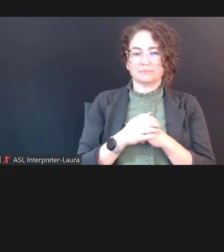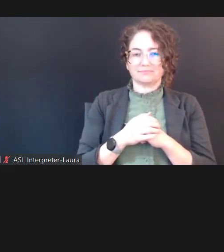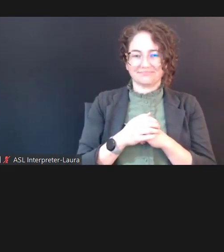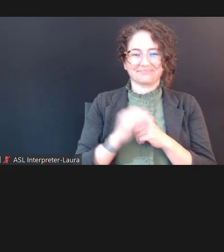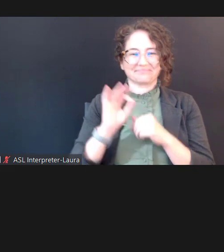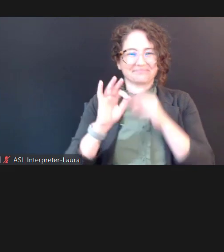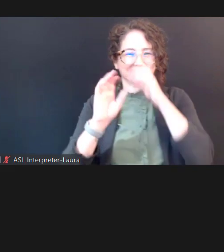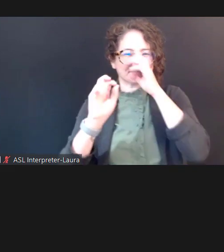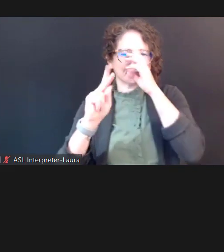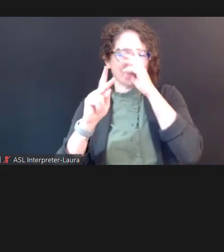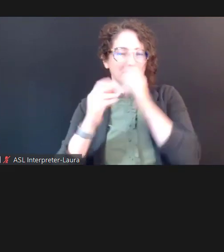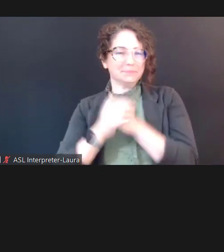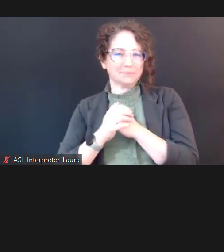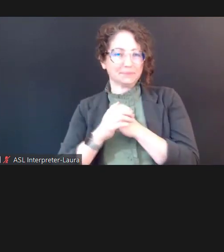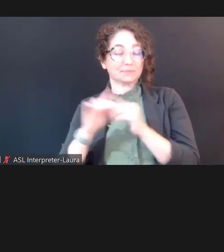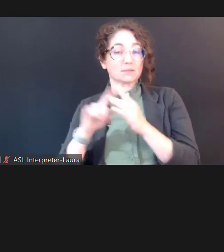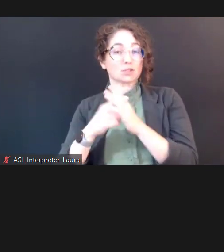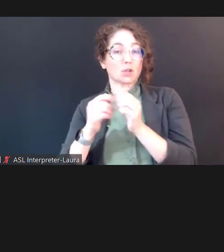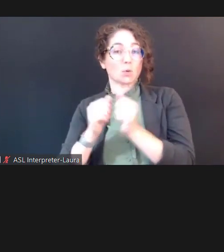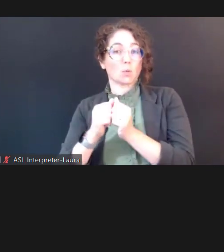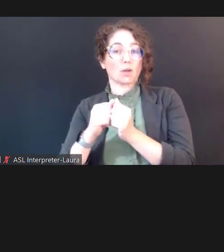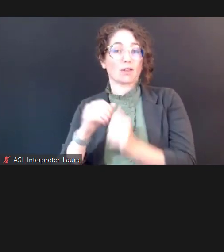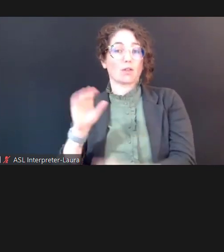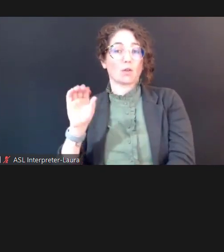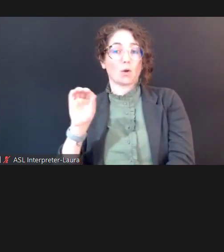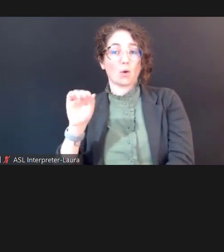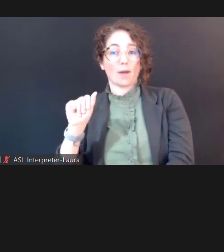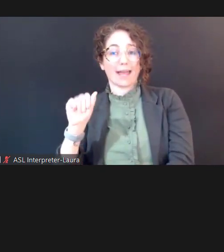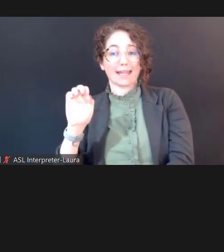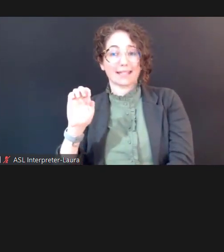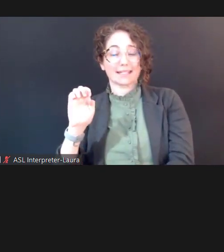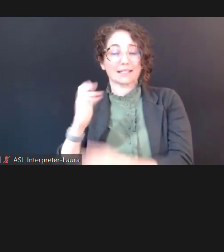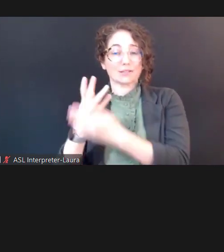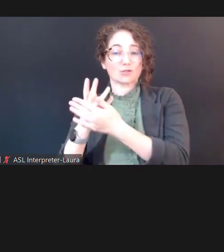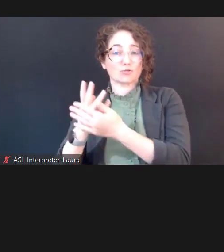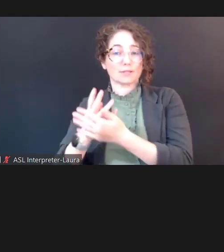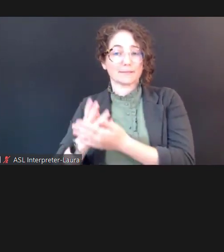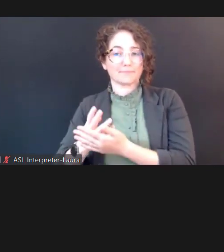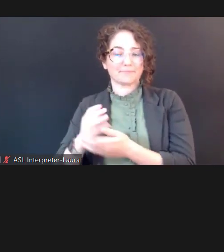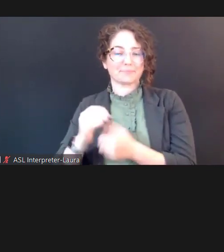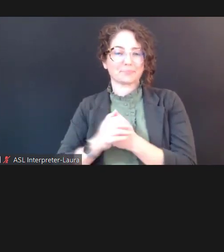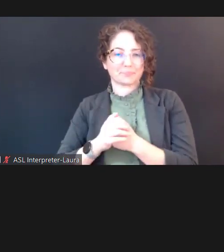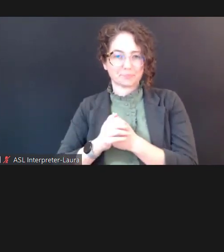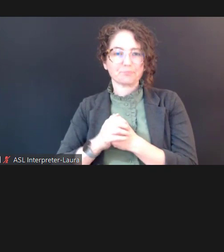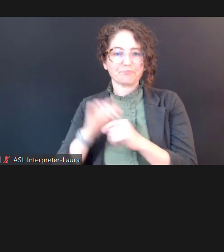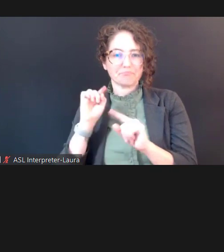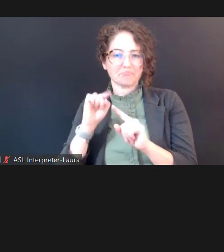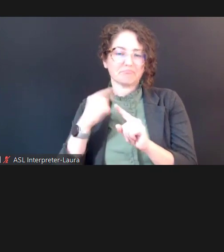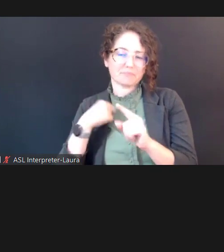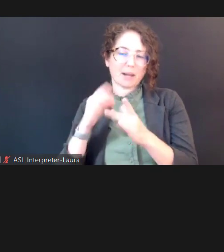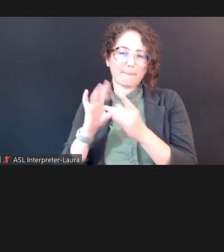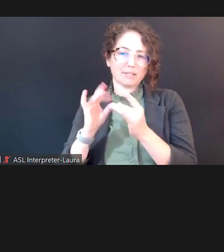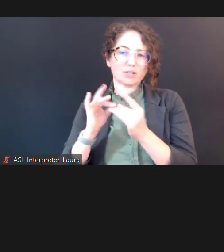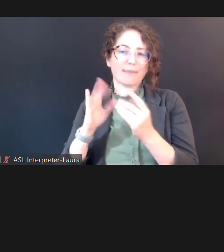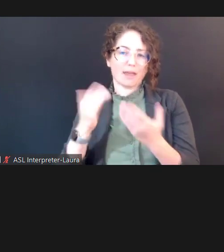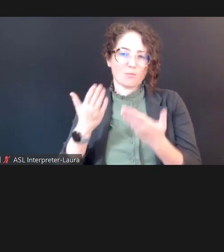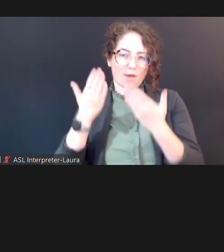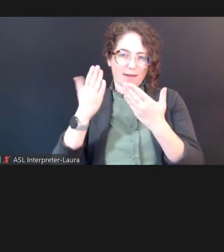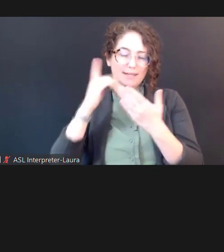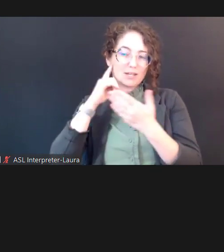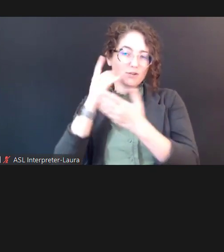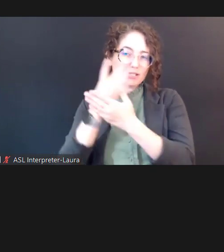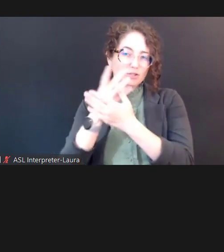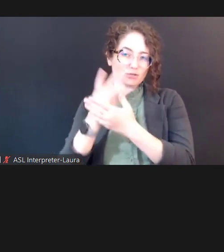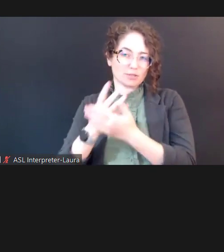Great. Okay. Well, let's start with otoacoustic emissions, or OAE screening, which, as we said, is the recommended hearing